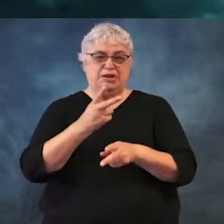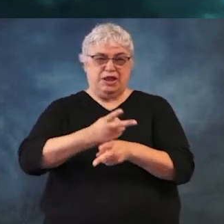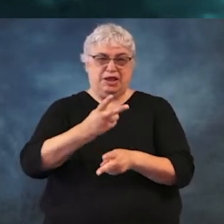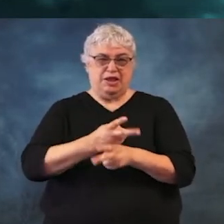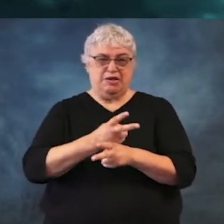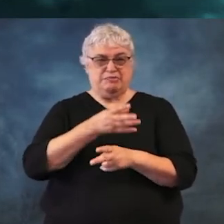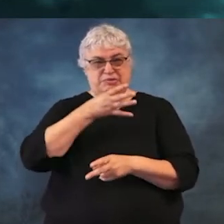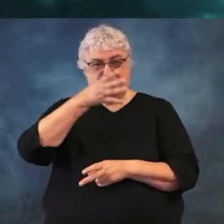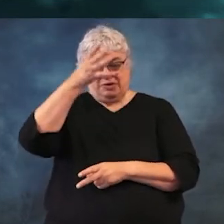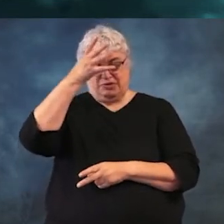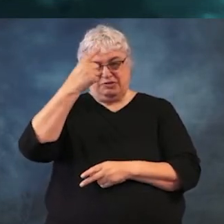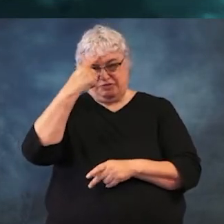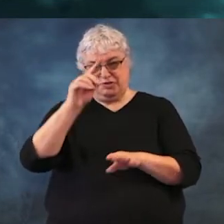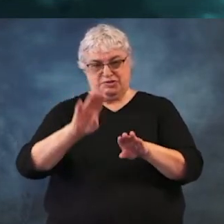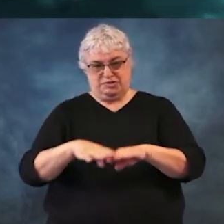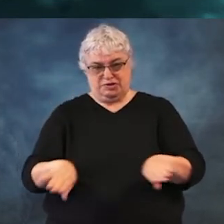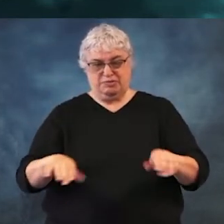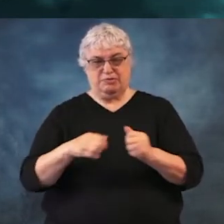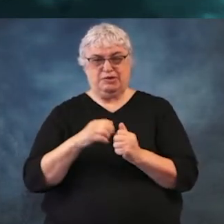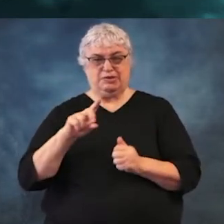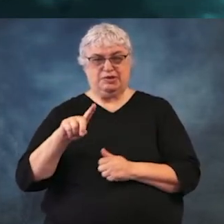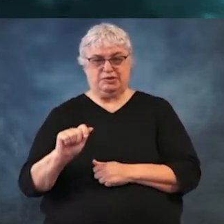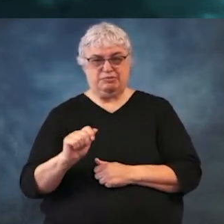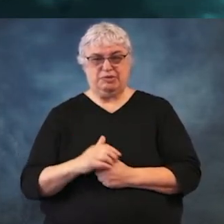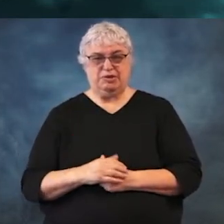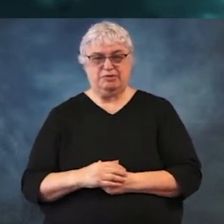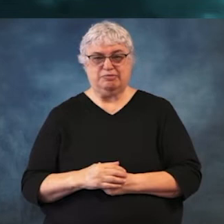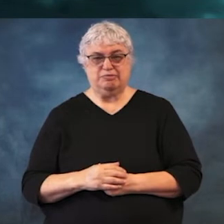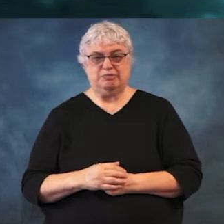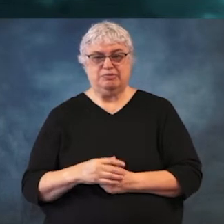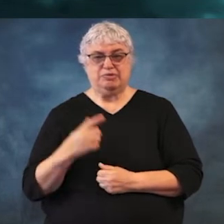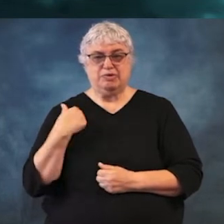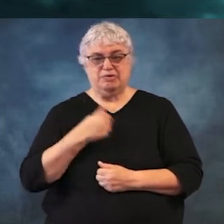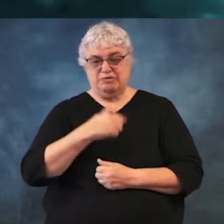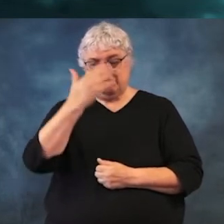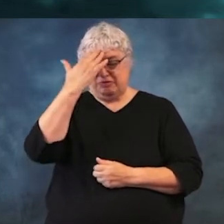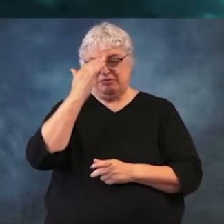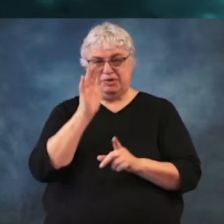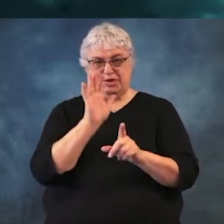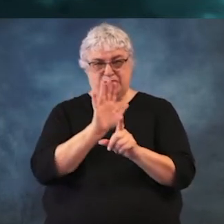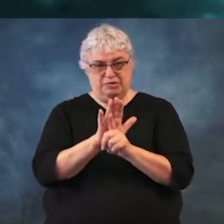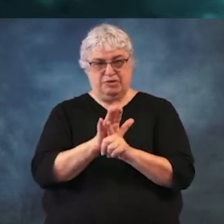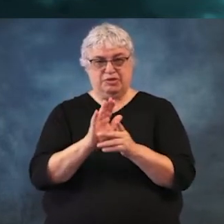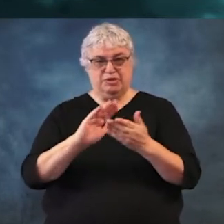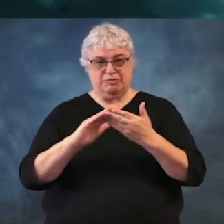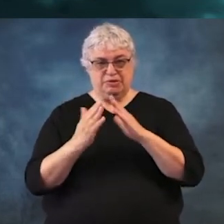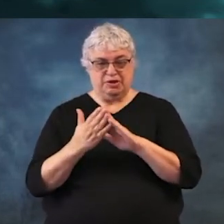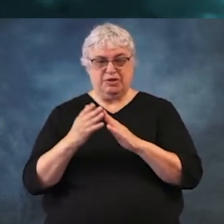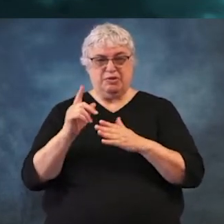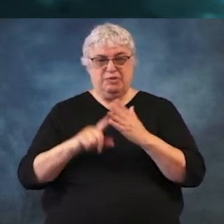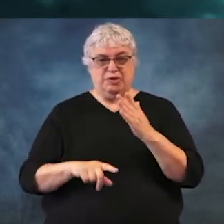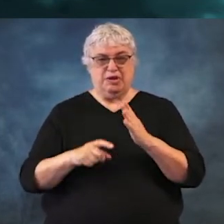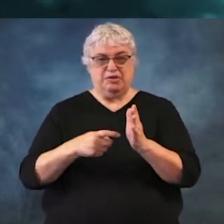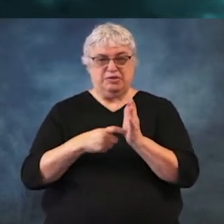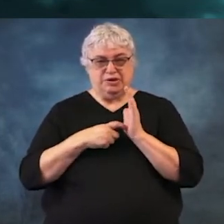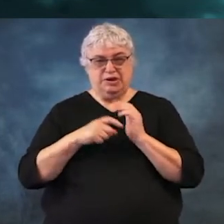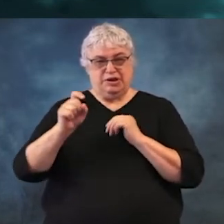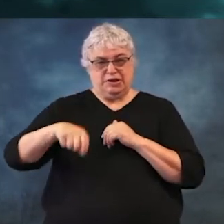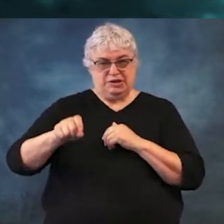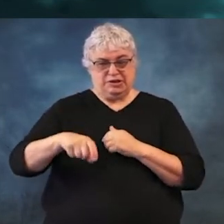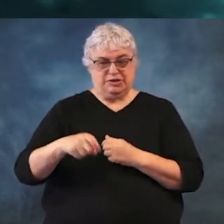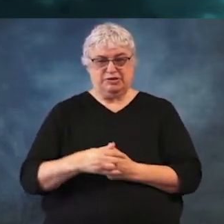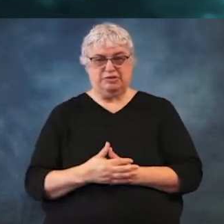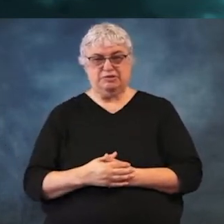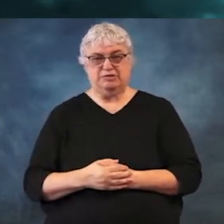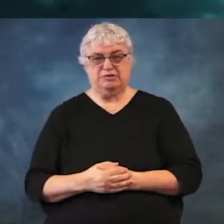caretakers, parents of people with disabilities. So we're very familiar with the community and what the regular needs are of the